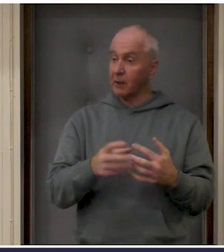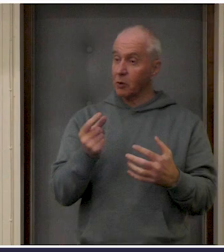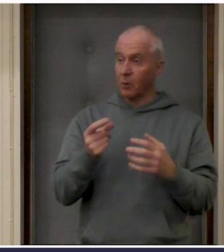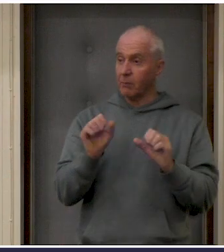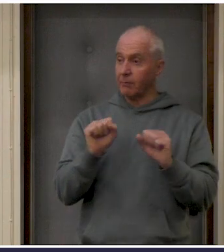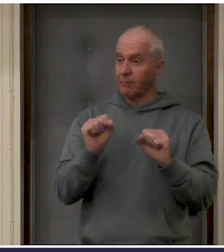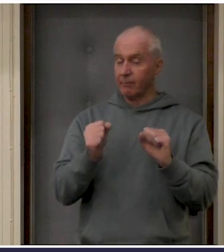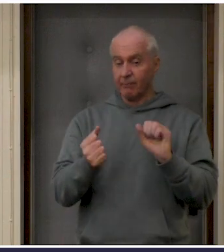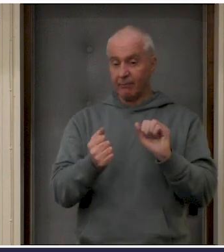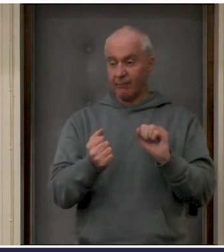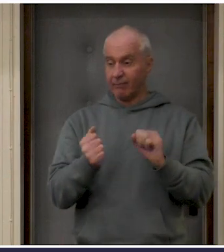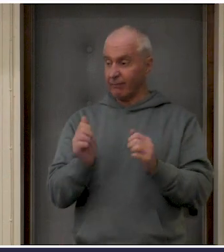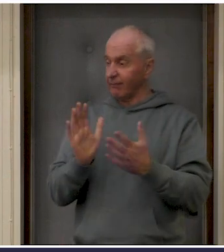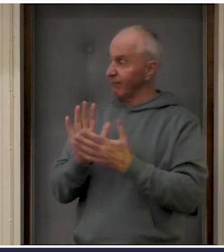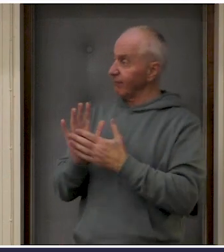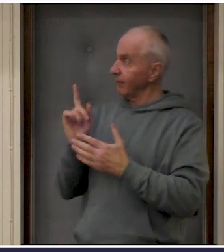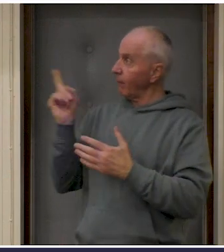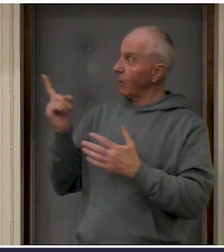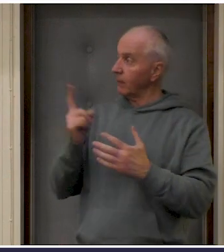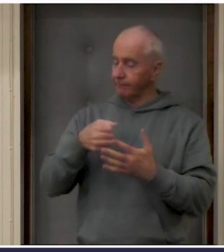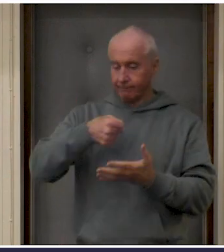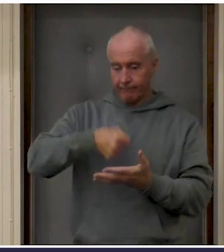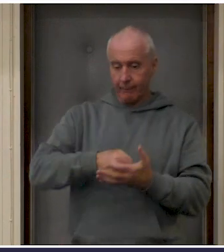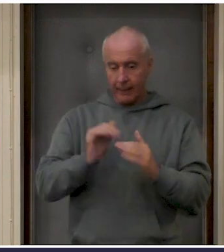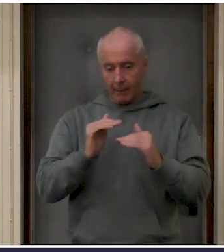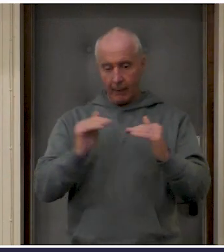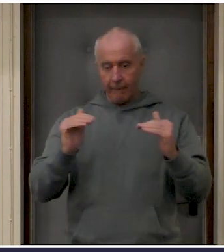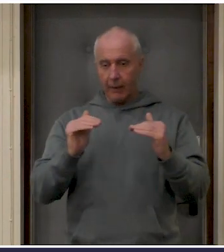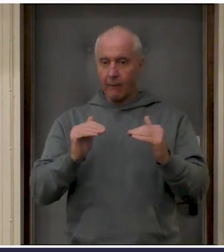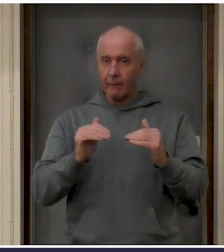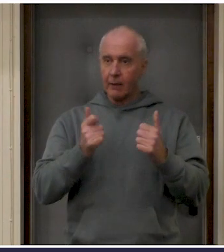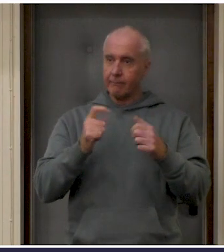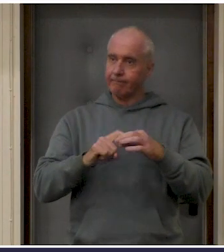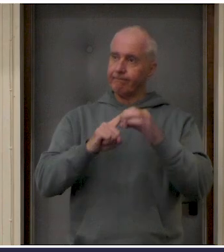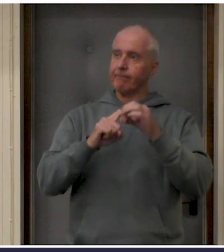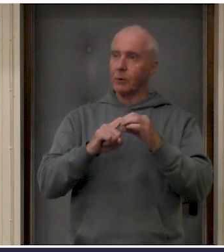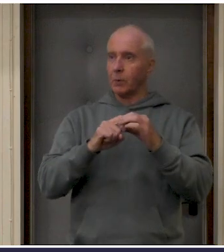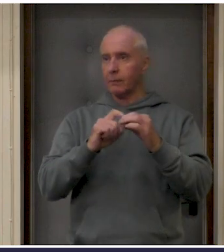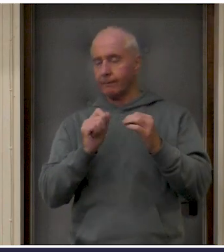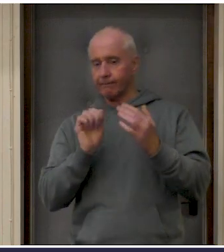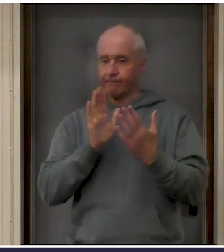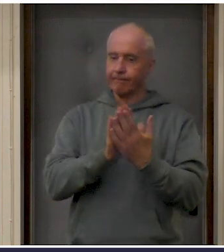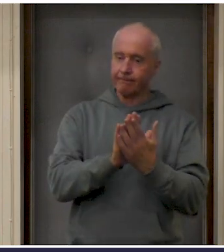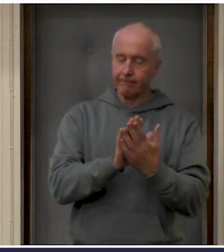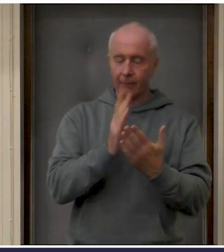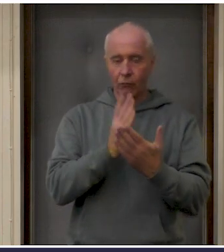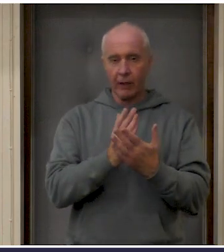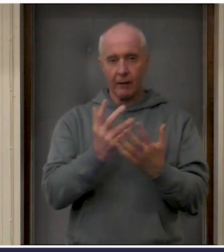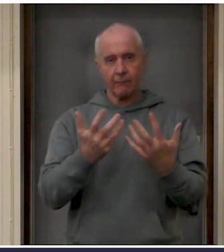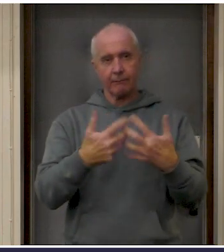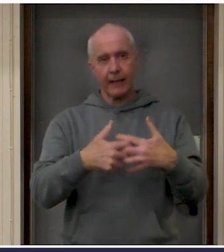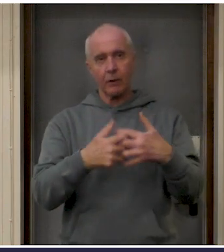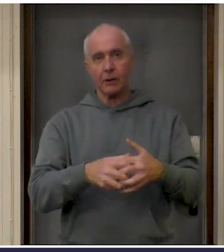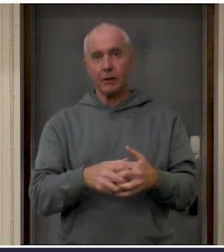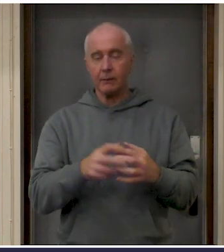but again, there's this minimum level of credibility to get considered for as a sort of real technology.